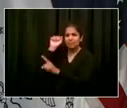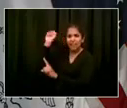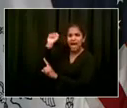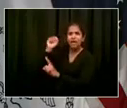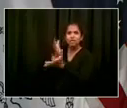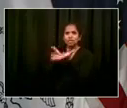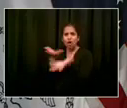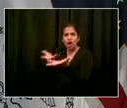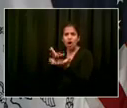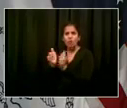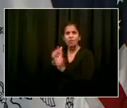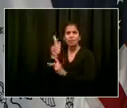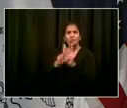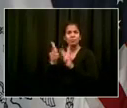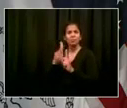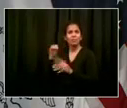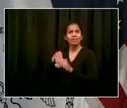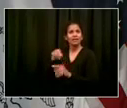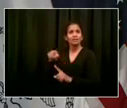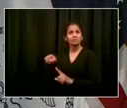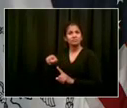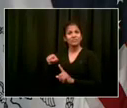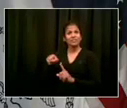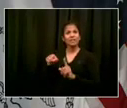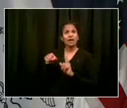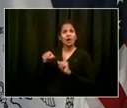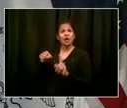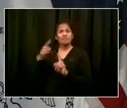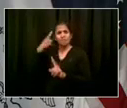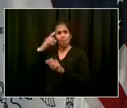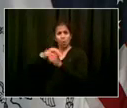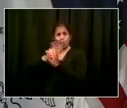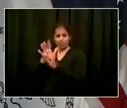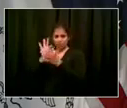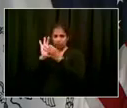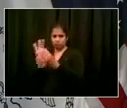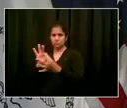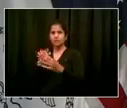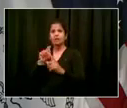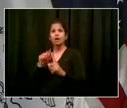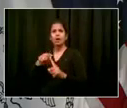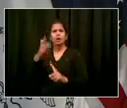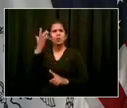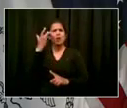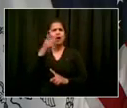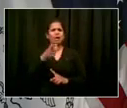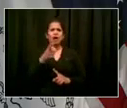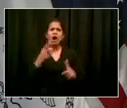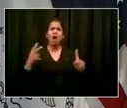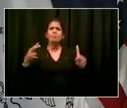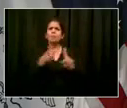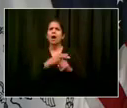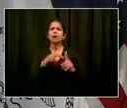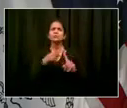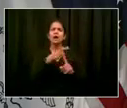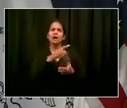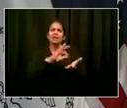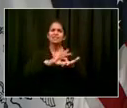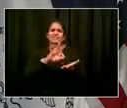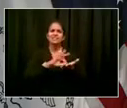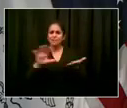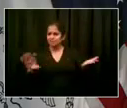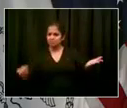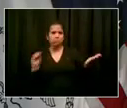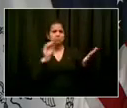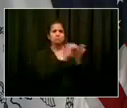low compliance so far? Well, I'm happy to say that's exactly what's been happening for months. And we have the Deputy Director